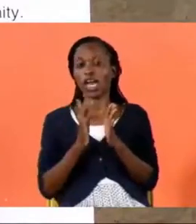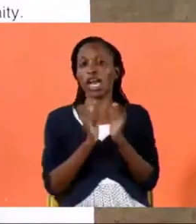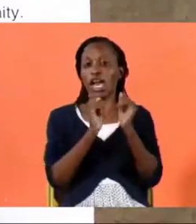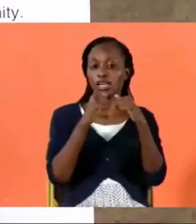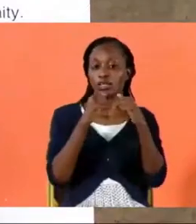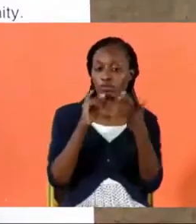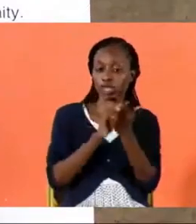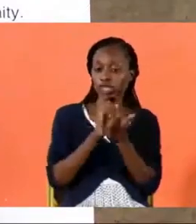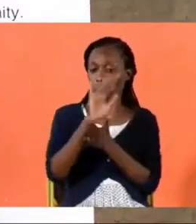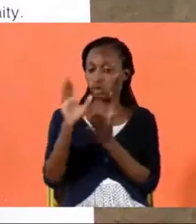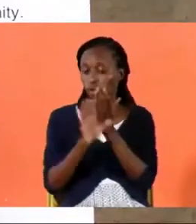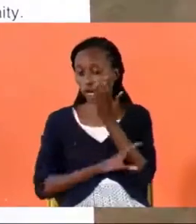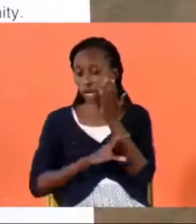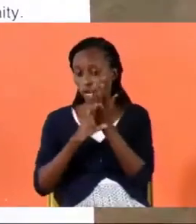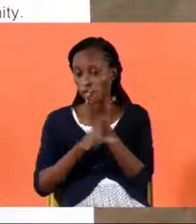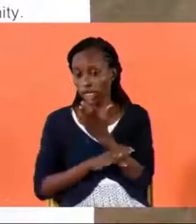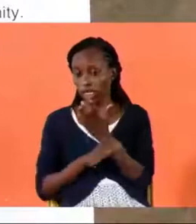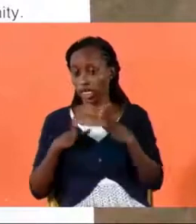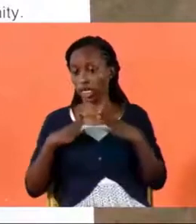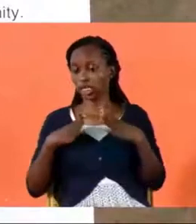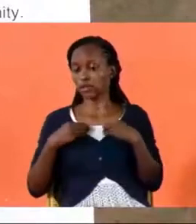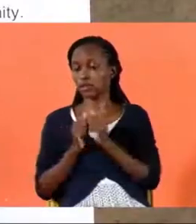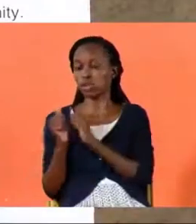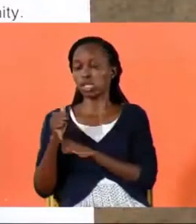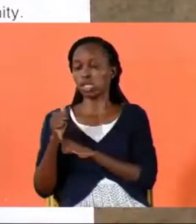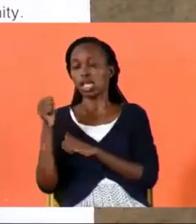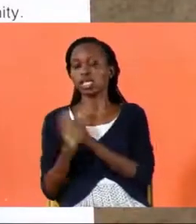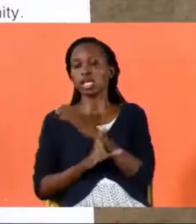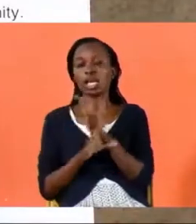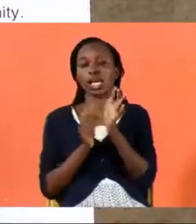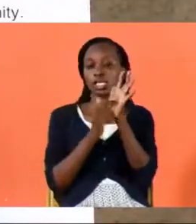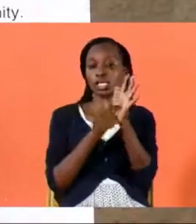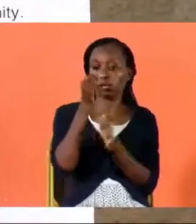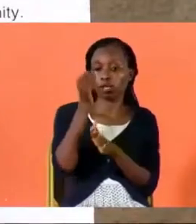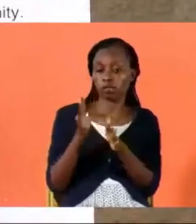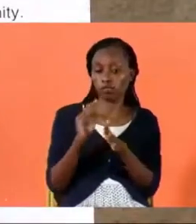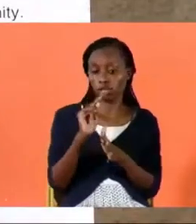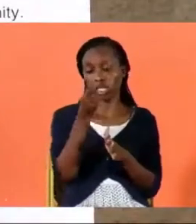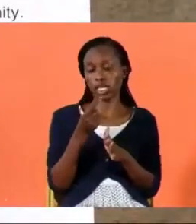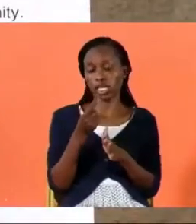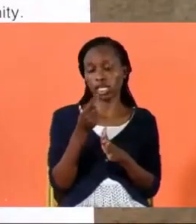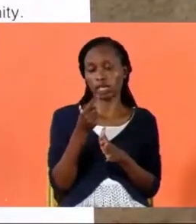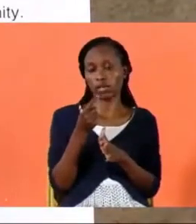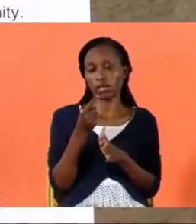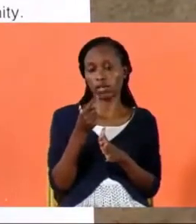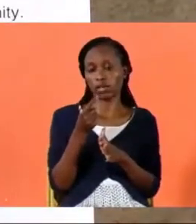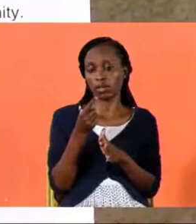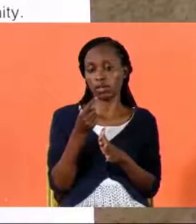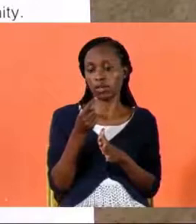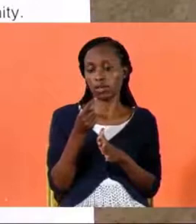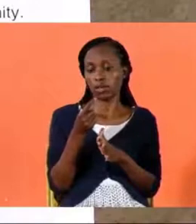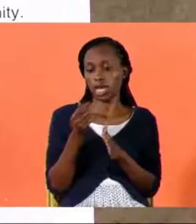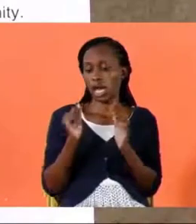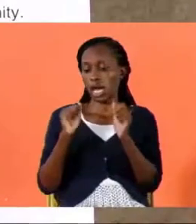your country gets into with other countries. So for instance, if Kenya is getting into a non-double